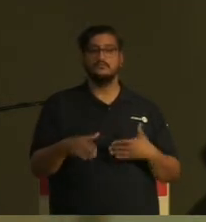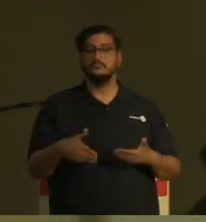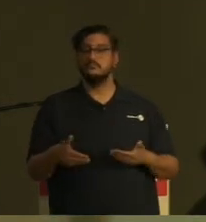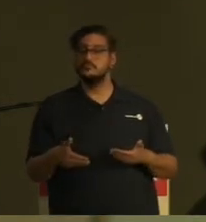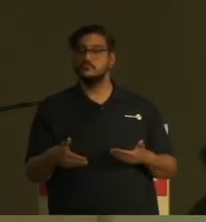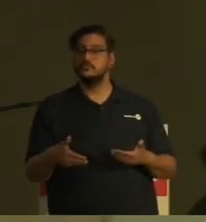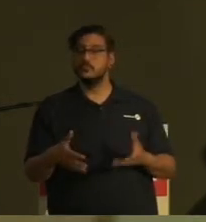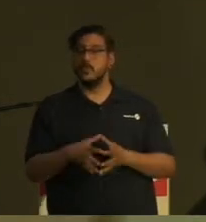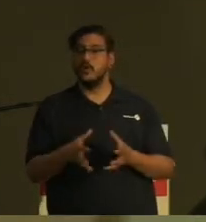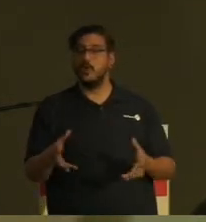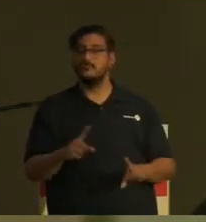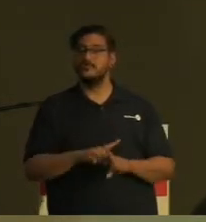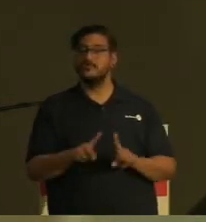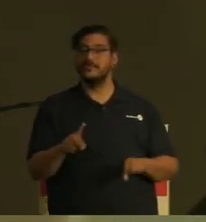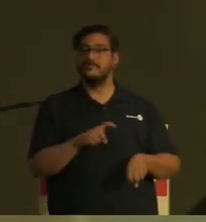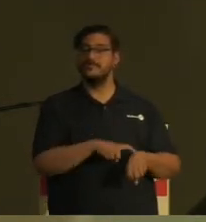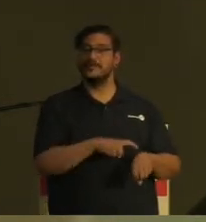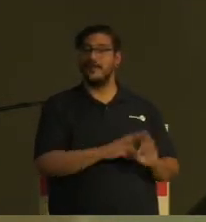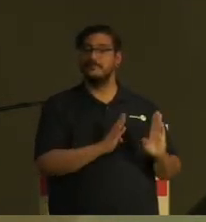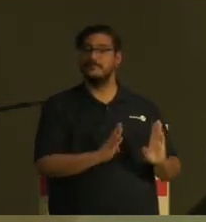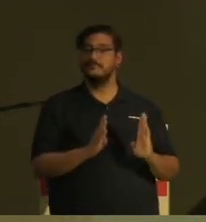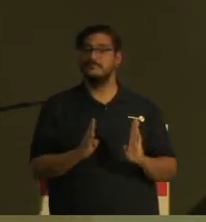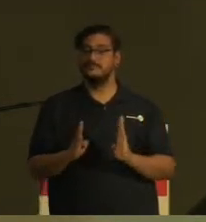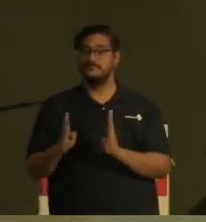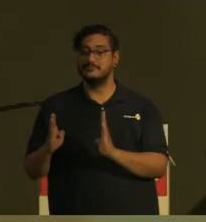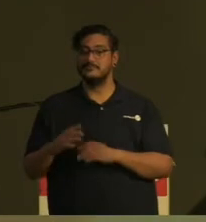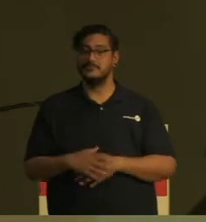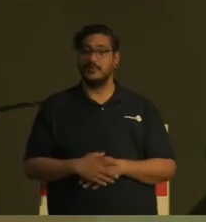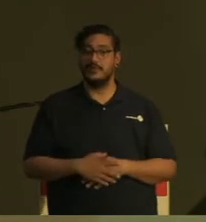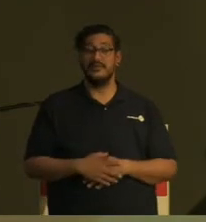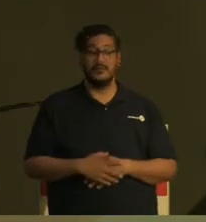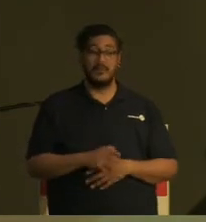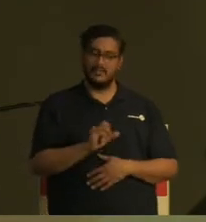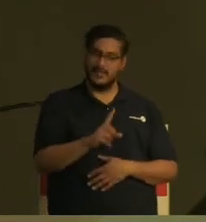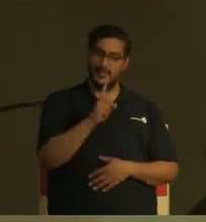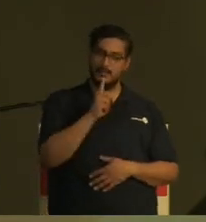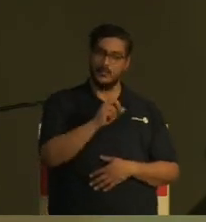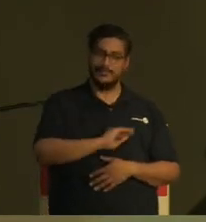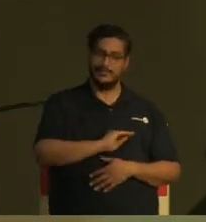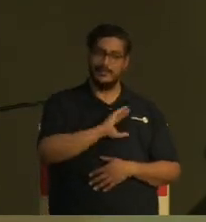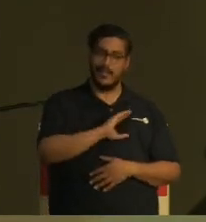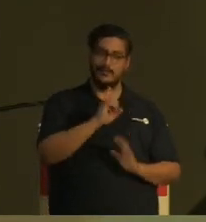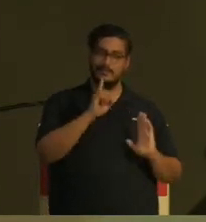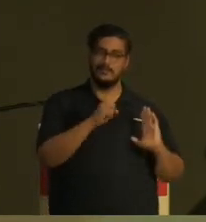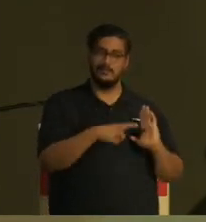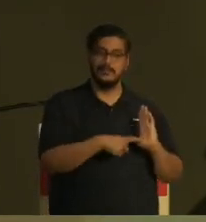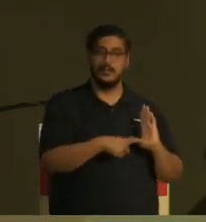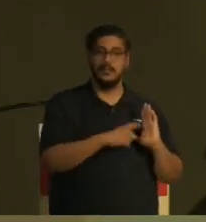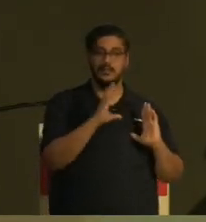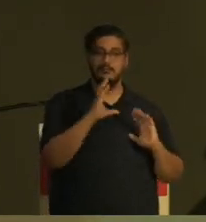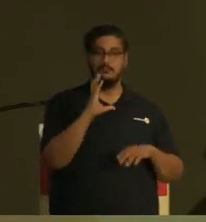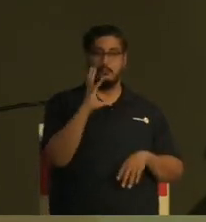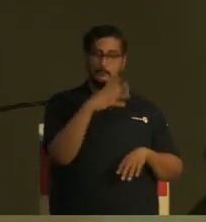a lot of different times. And in that sense, I'm really glad to see Beauty Salon